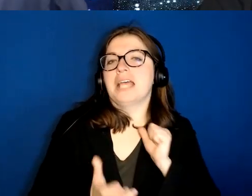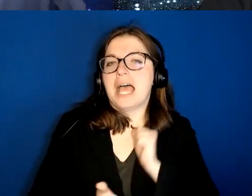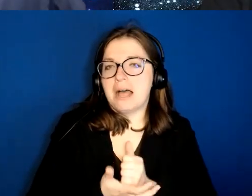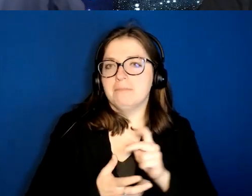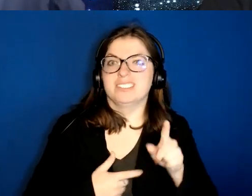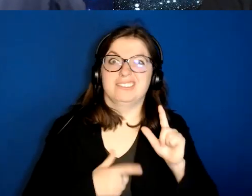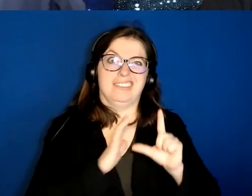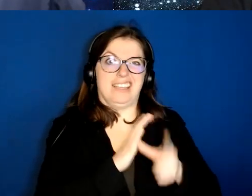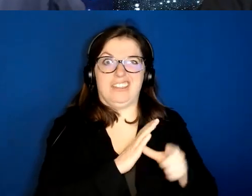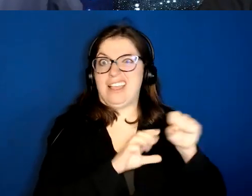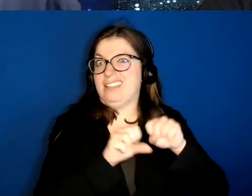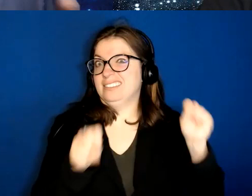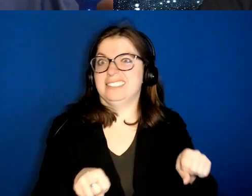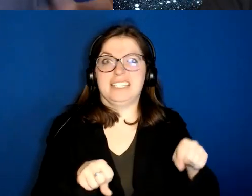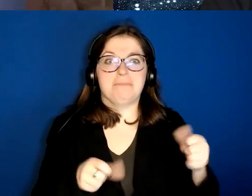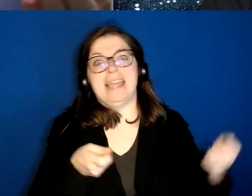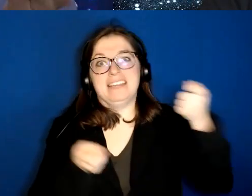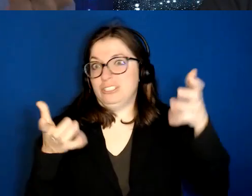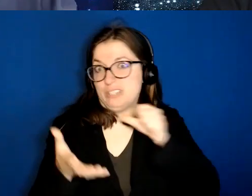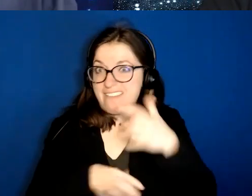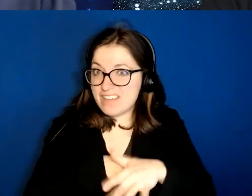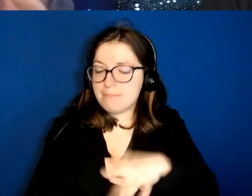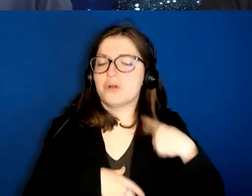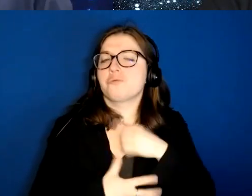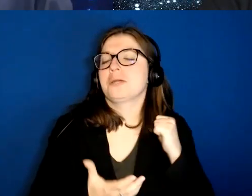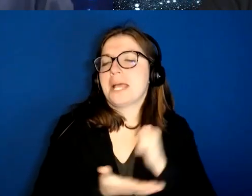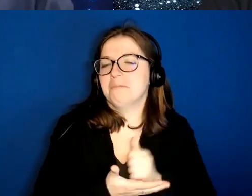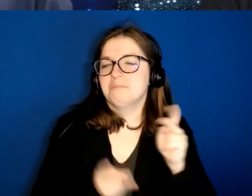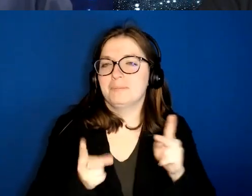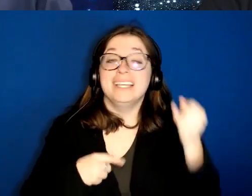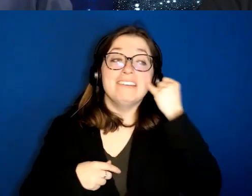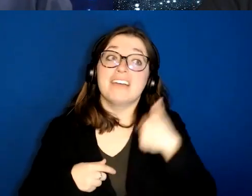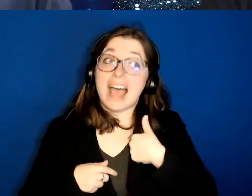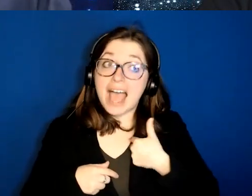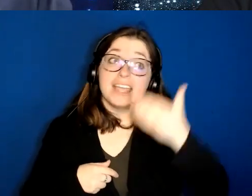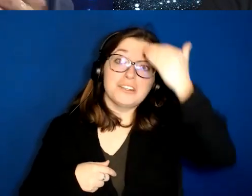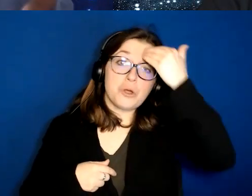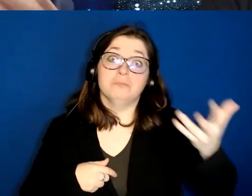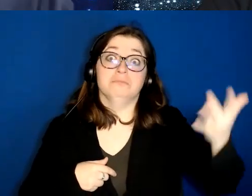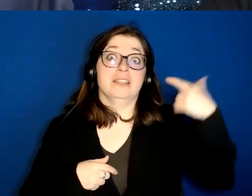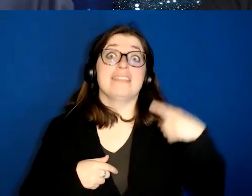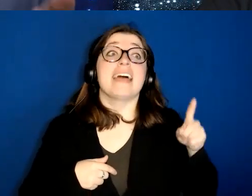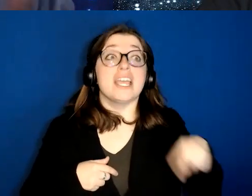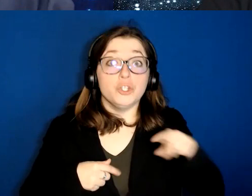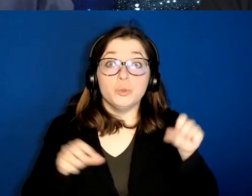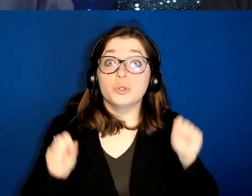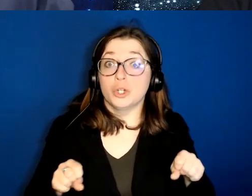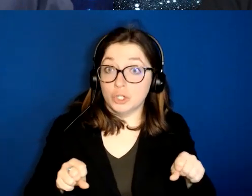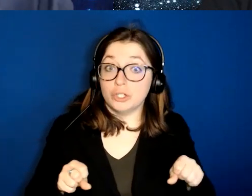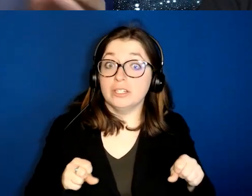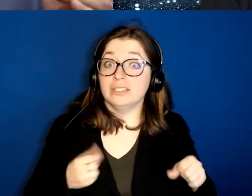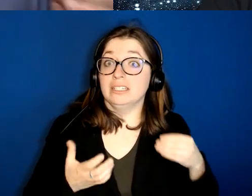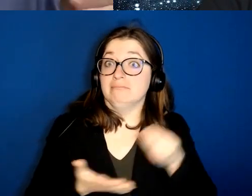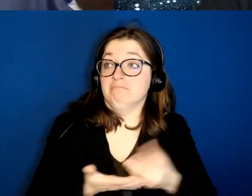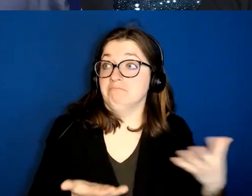weren't available. And, you know, if I had known at that time that you could make a living doing that,